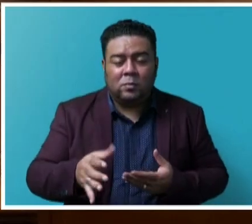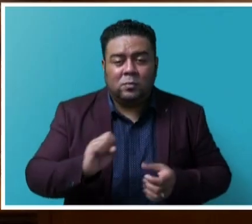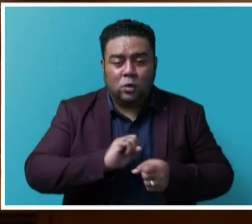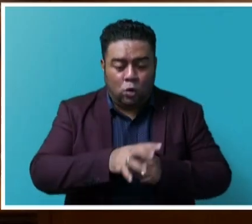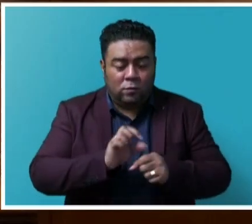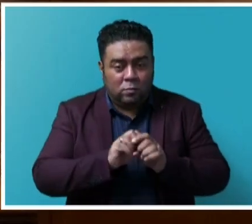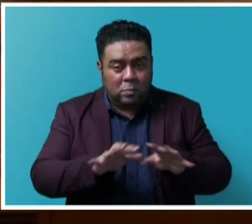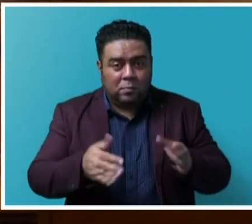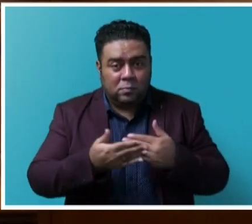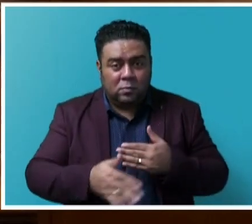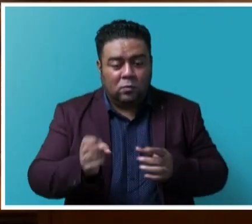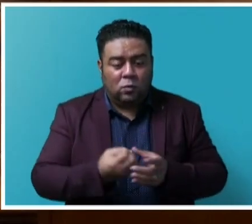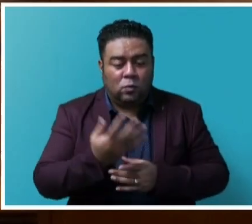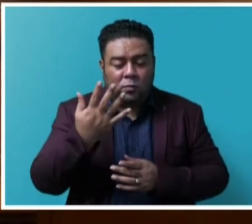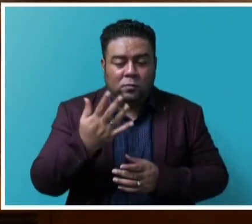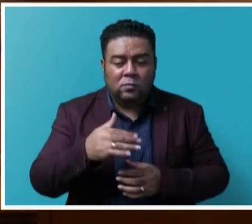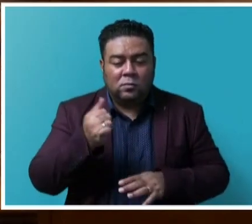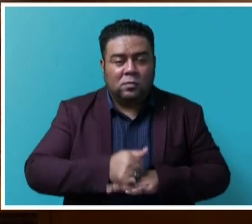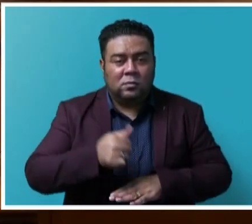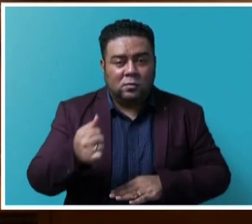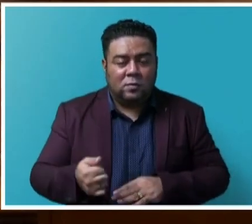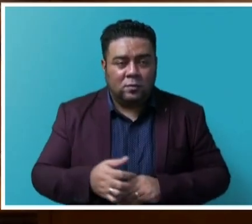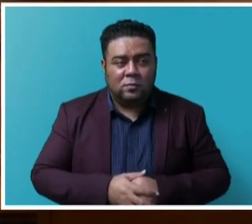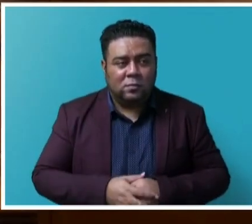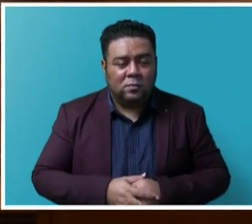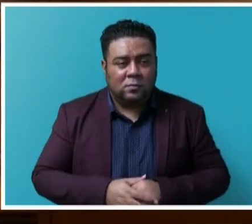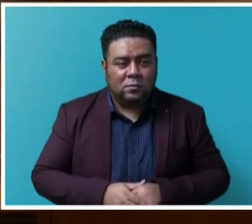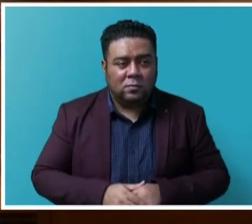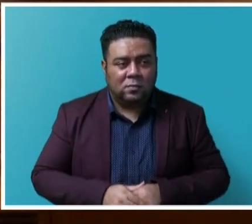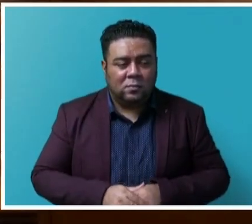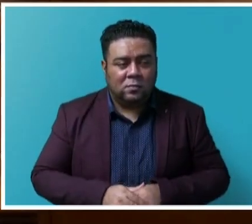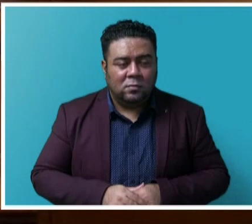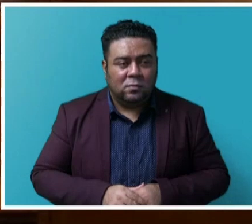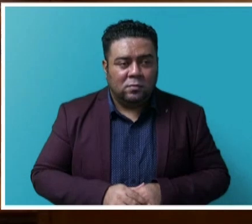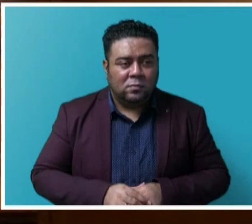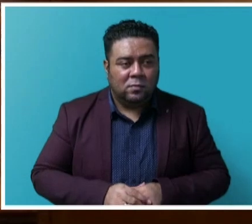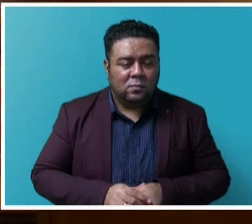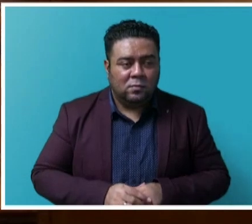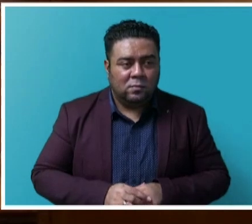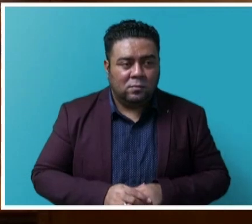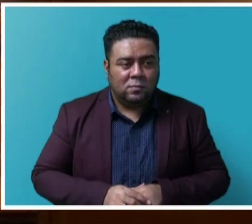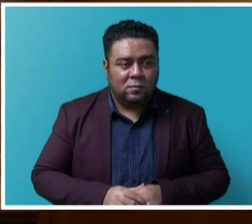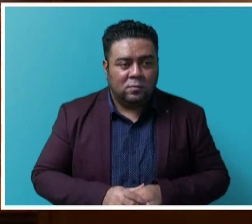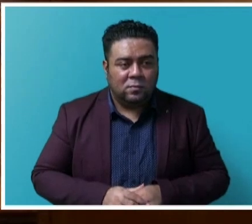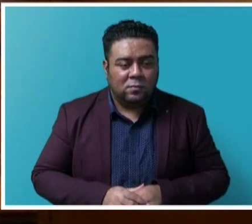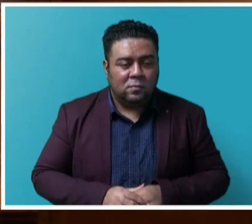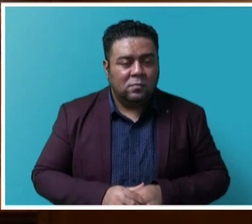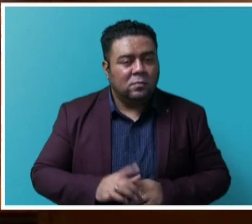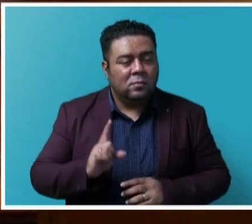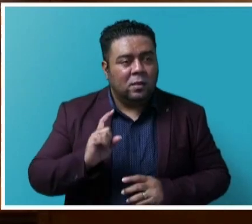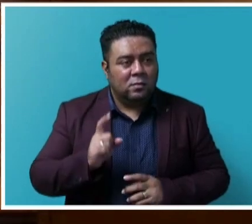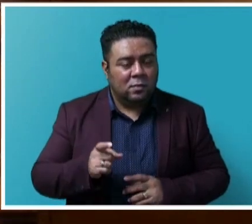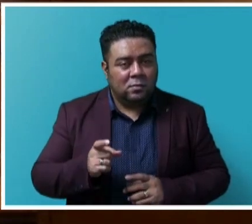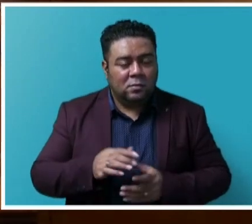of growth, the government continues to emphasize fiscal consolidation and debt sustainability.